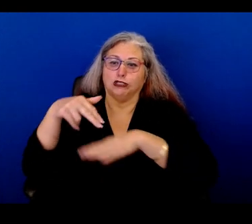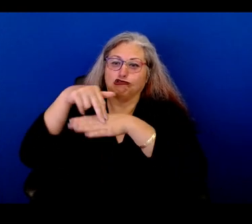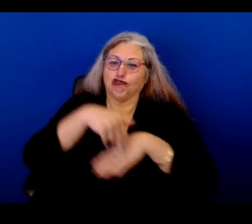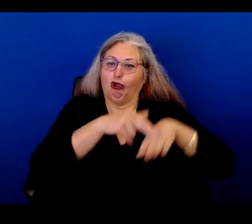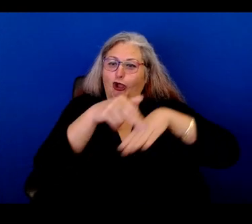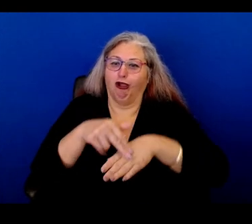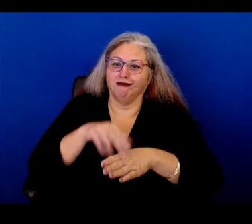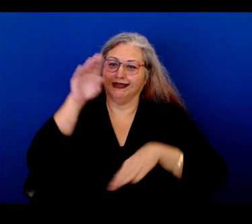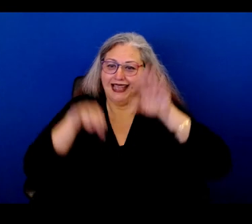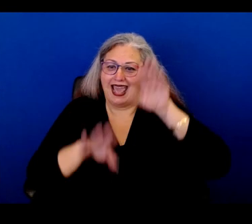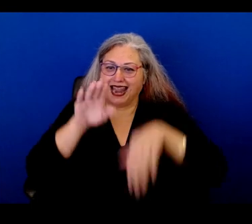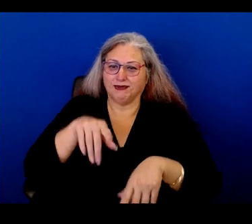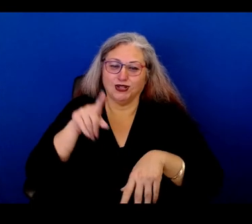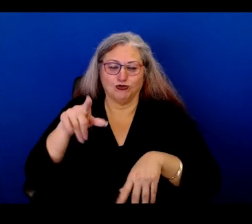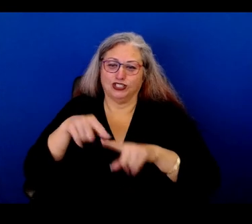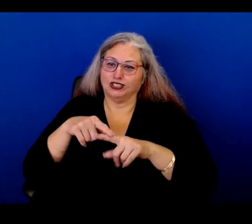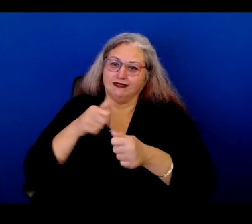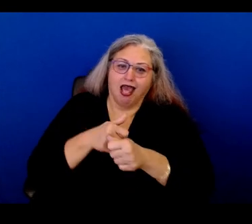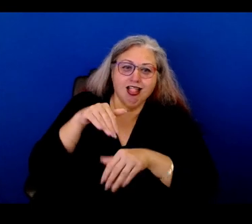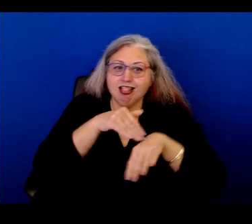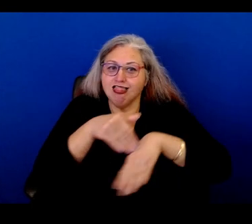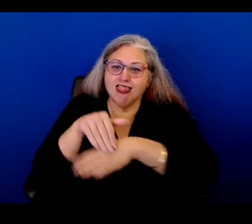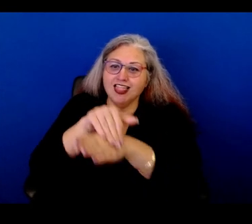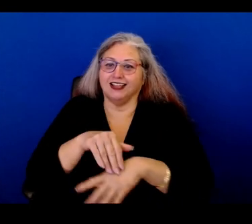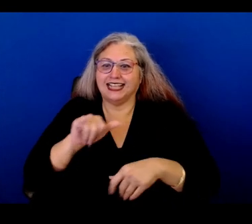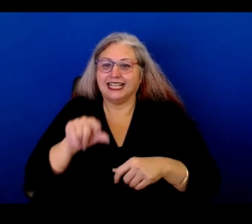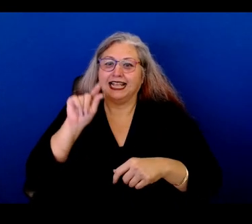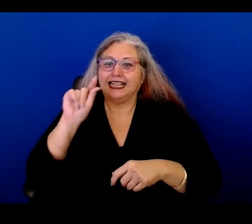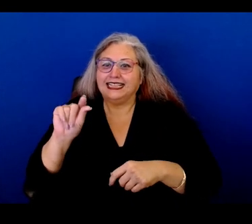dynamism. You surf it. That's how I see you. You're this little